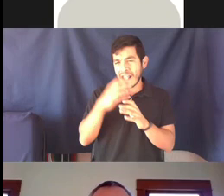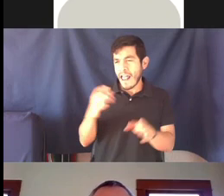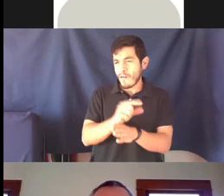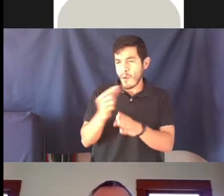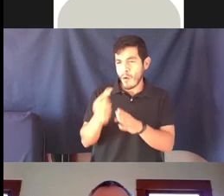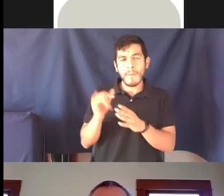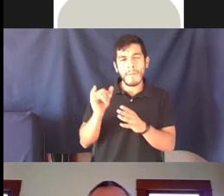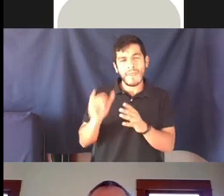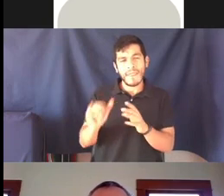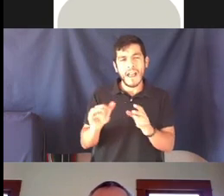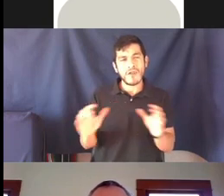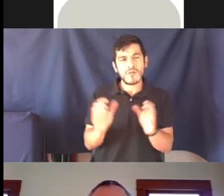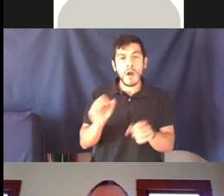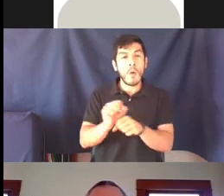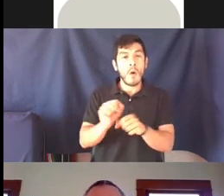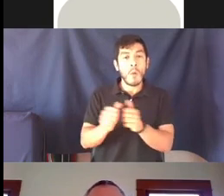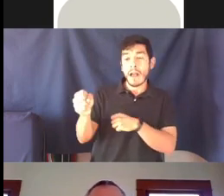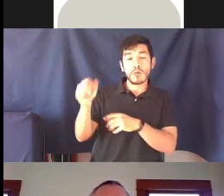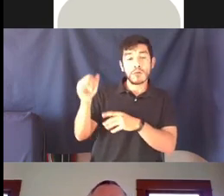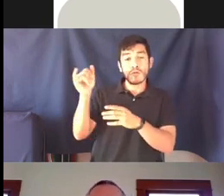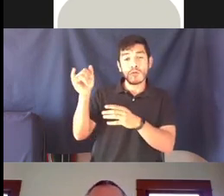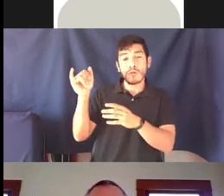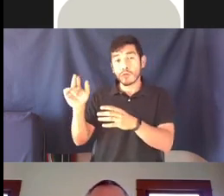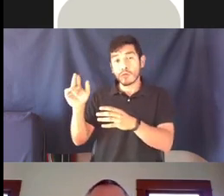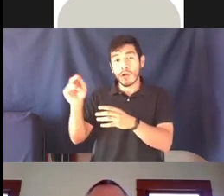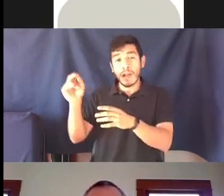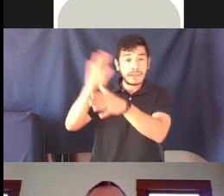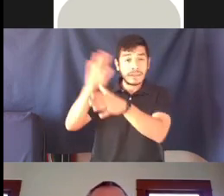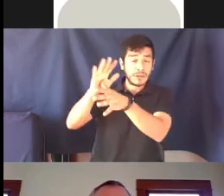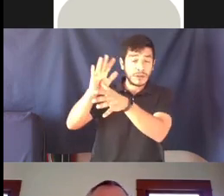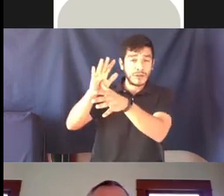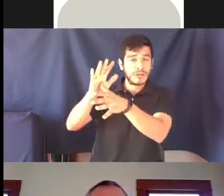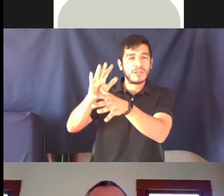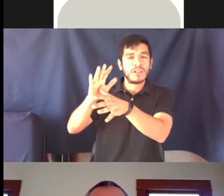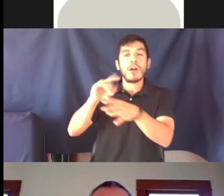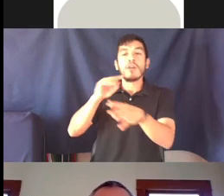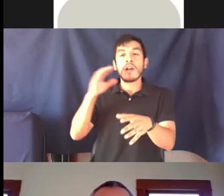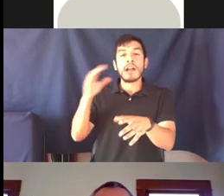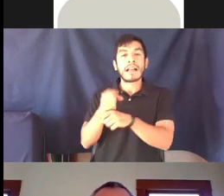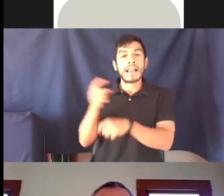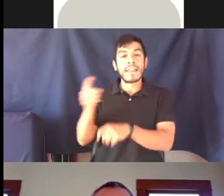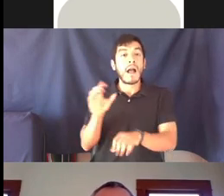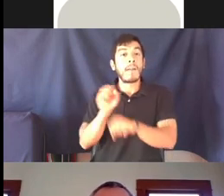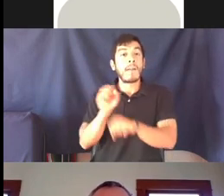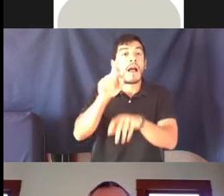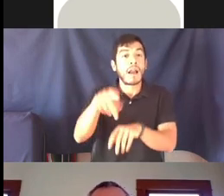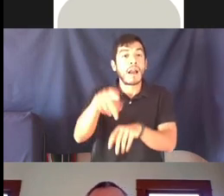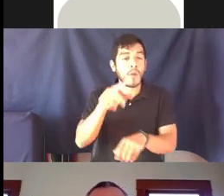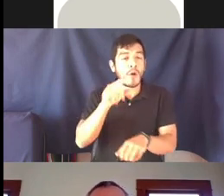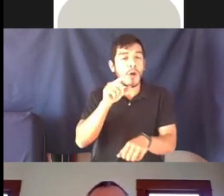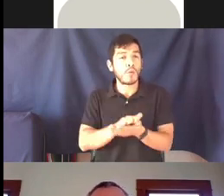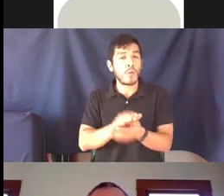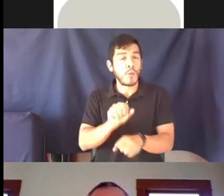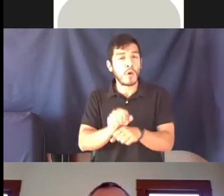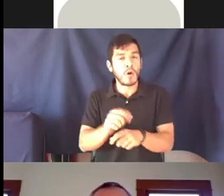school juniors and seniors to kind of get them caught up academically so that they might move on to higher ed. And it's